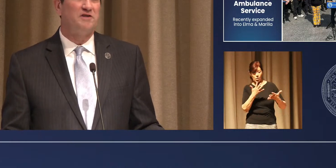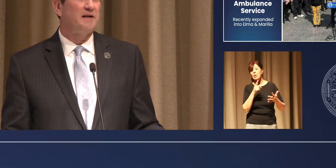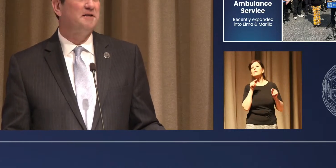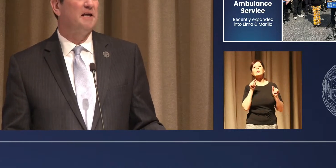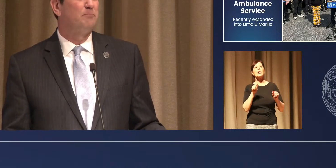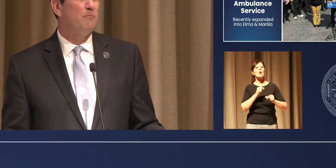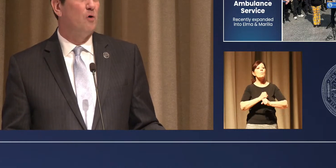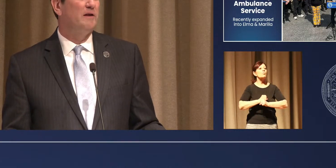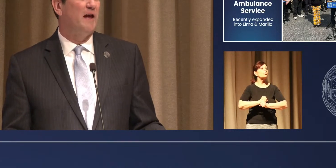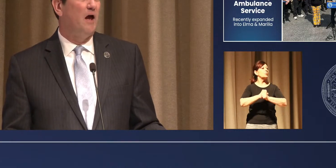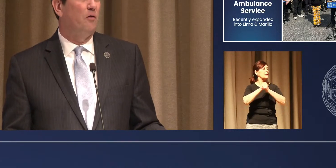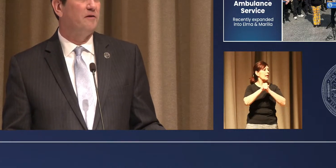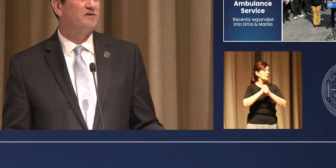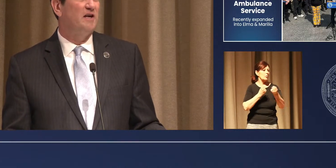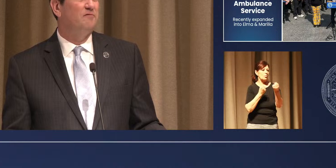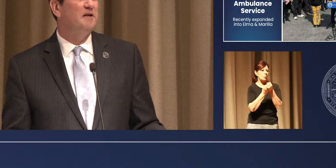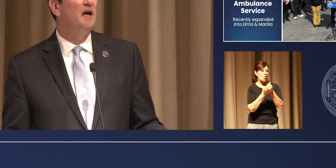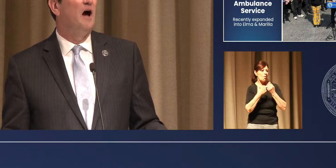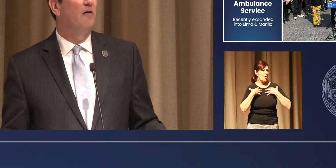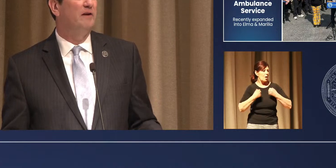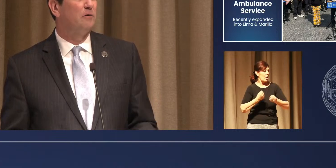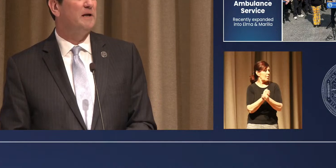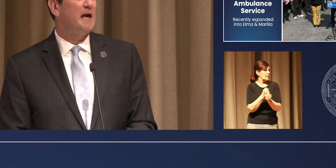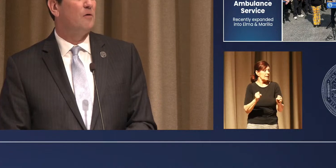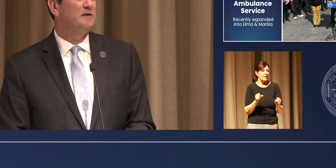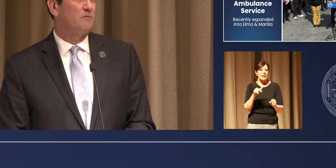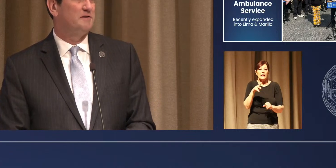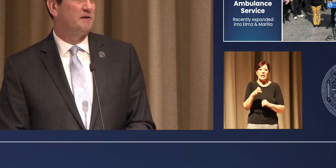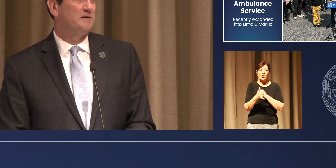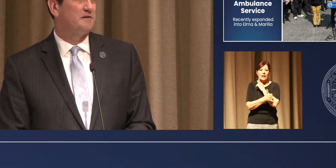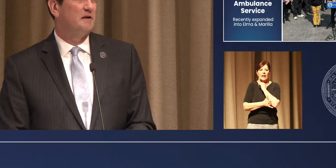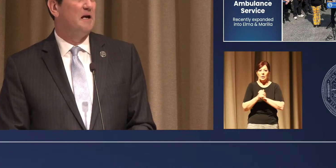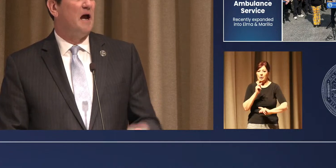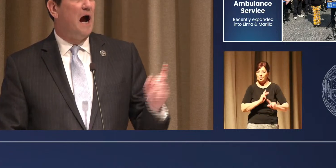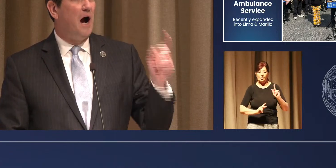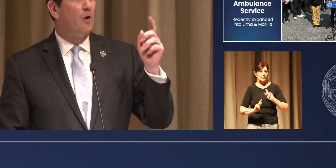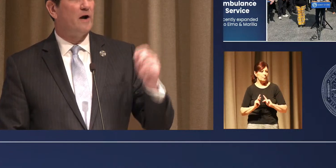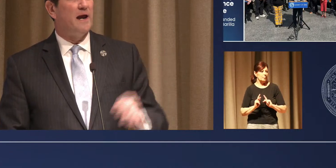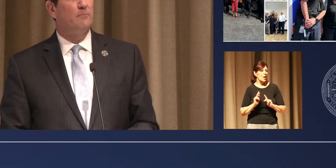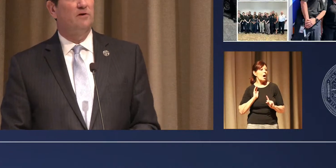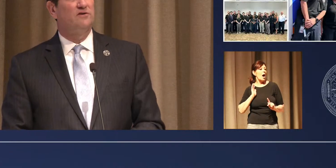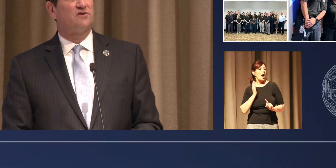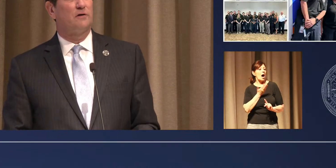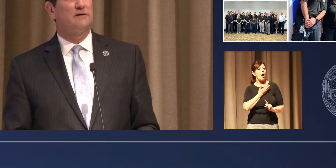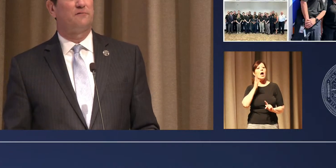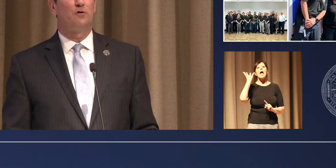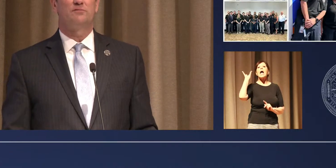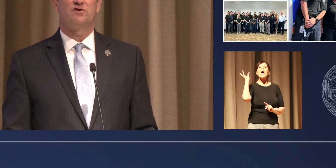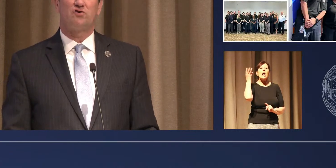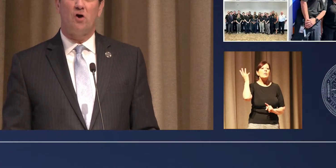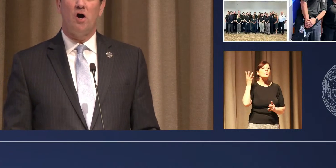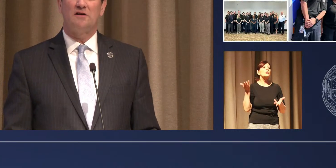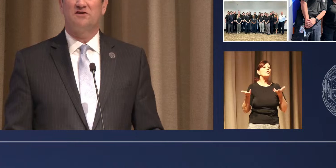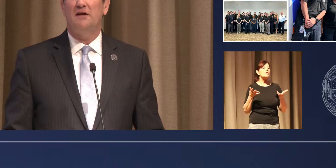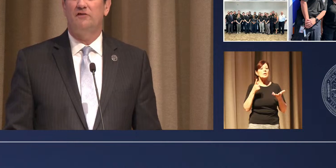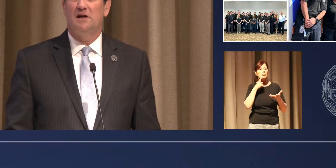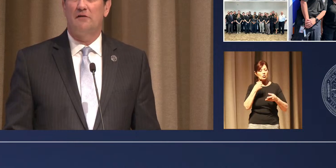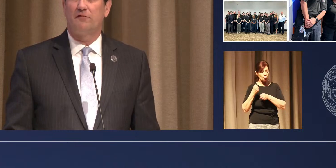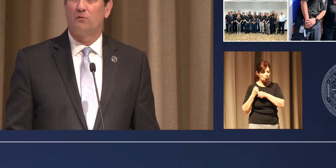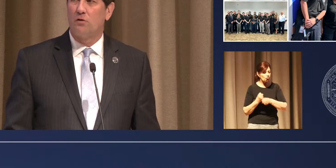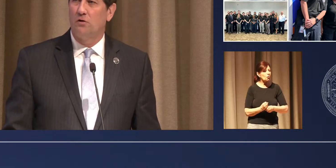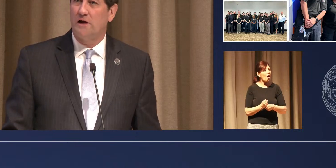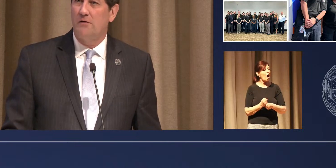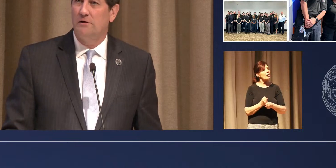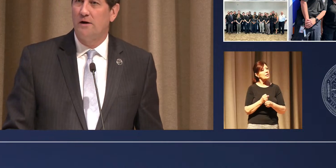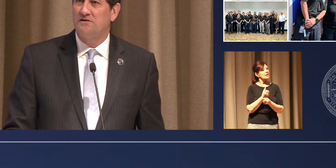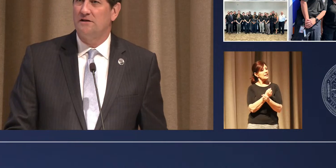been protecting and promoting the health and safety of Erie County's residents. Our ambulance service forms a strong safety net